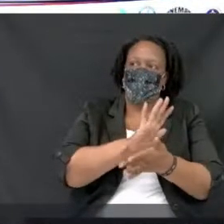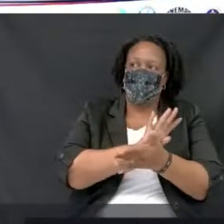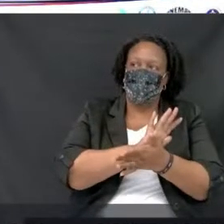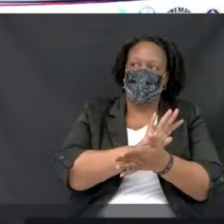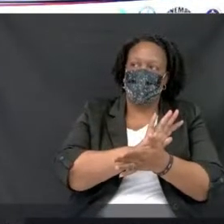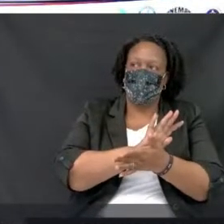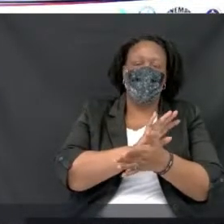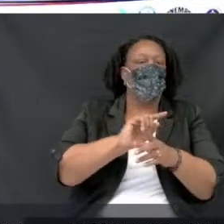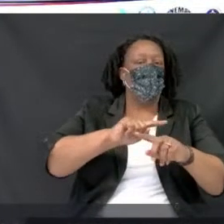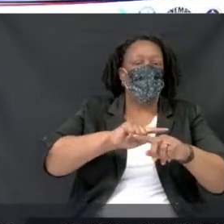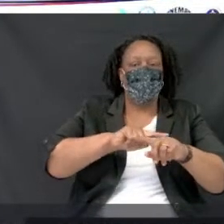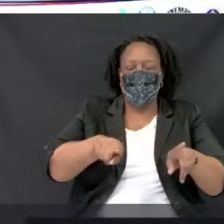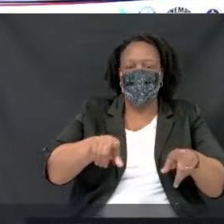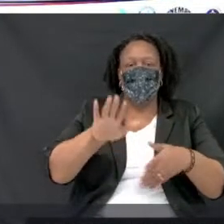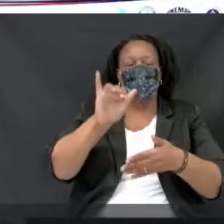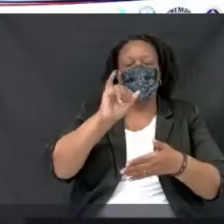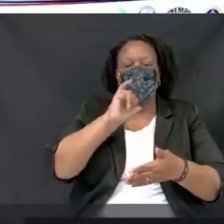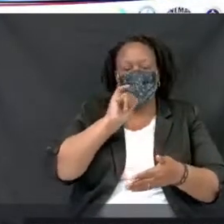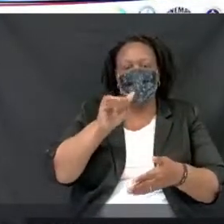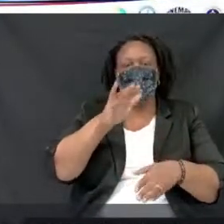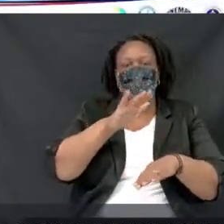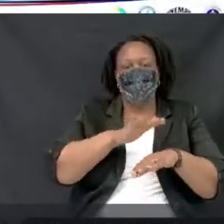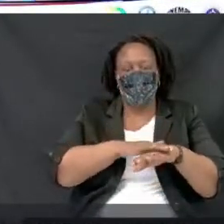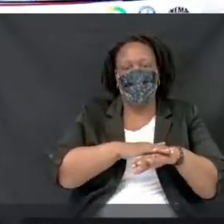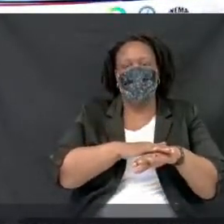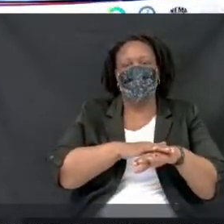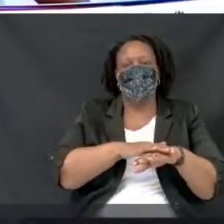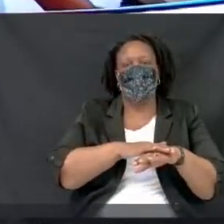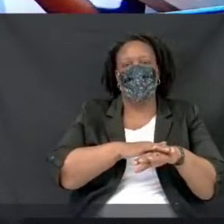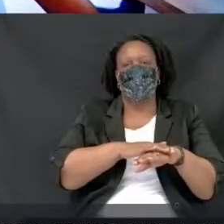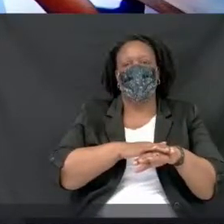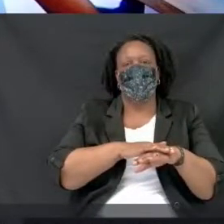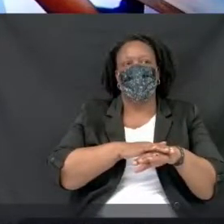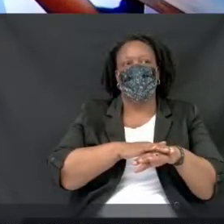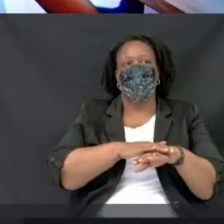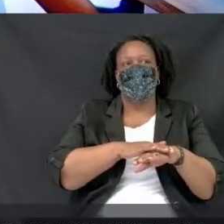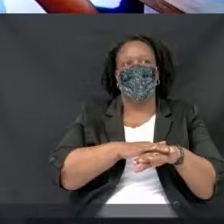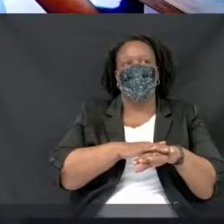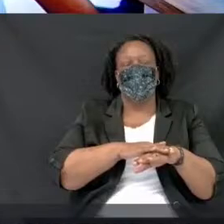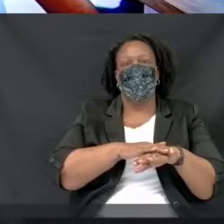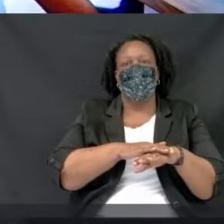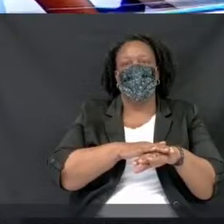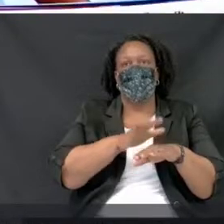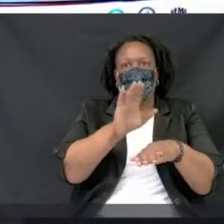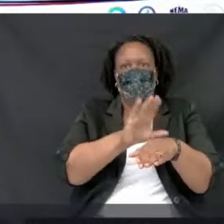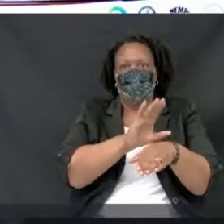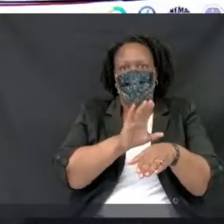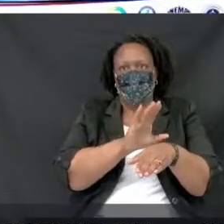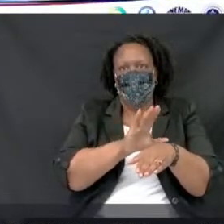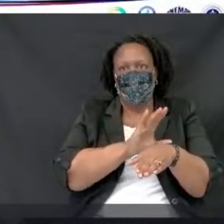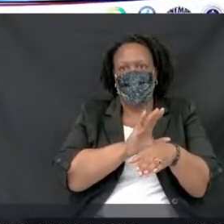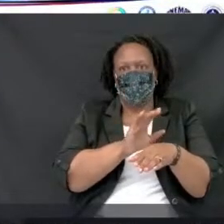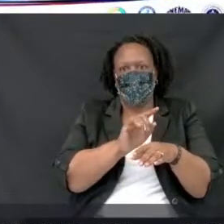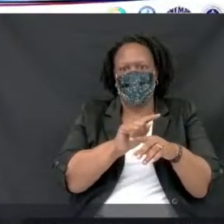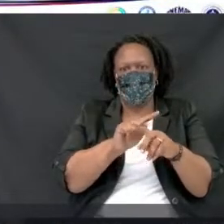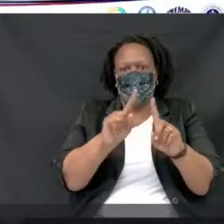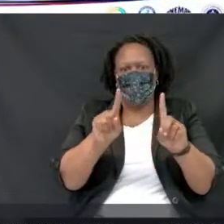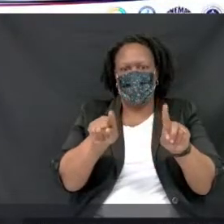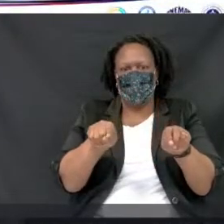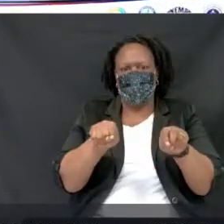Ministry of Health. Could some indication be given of when the booster details will be